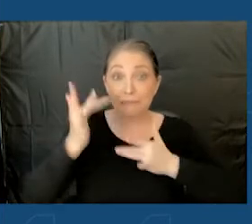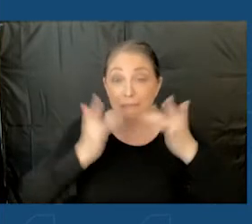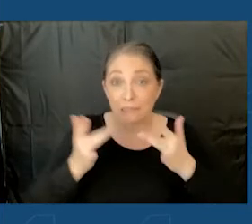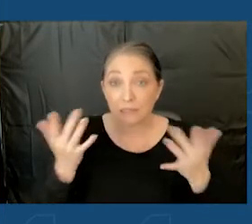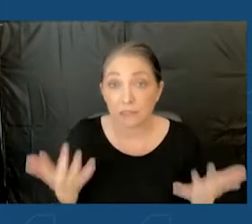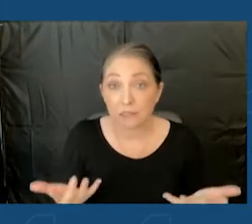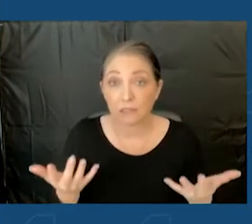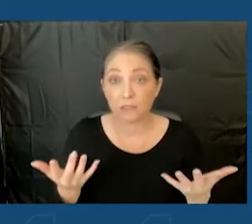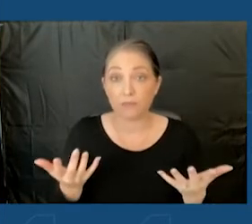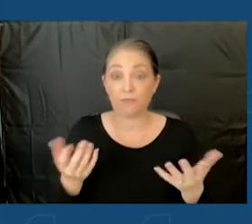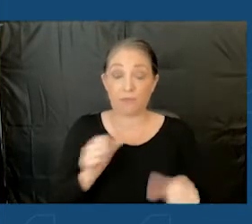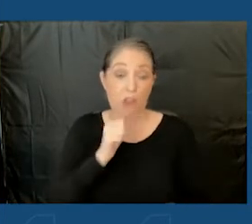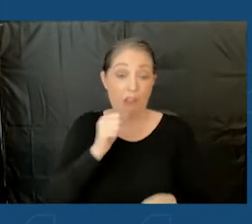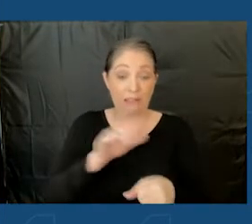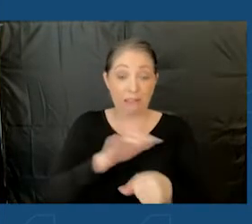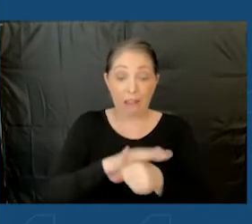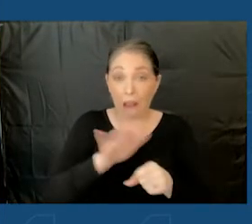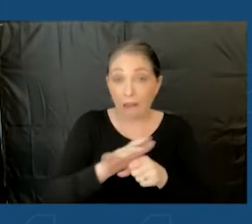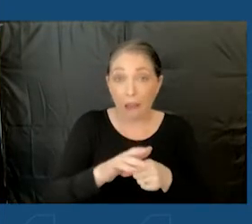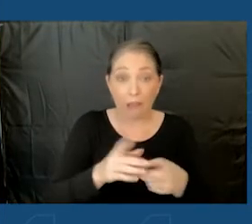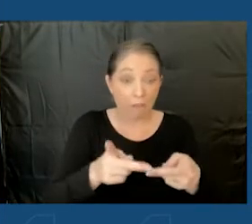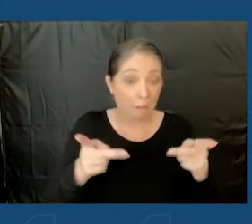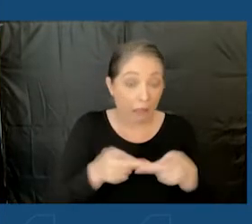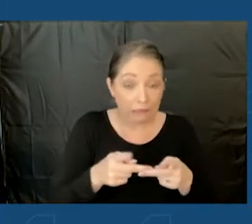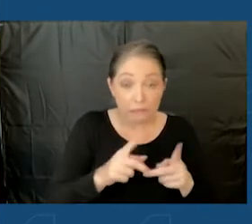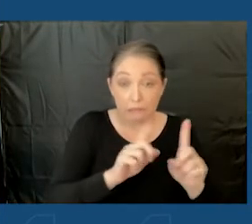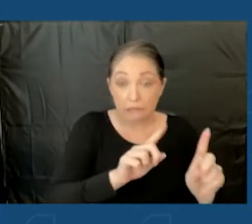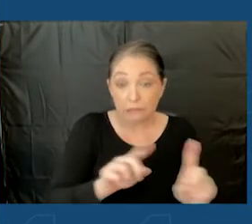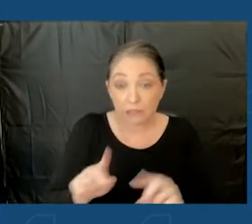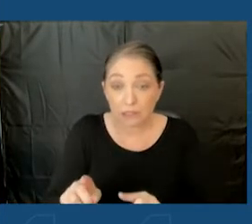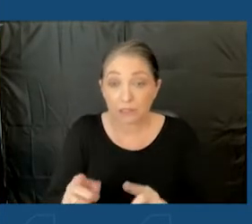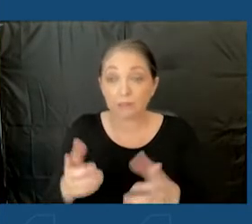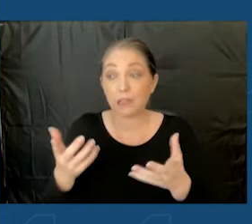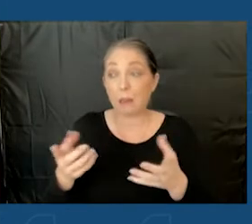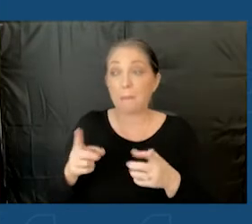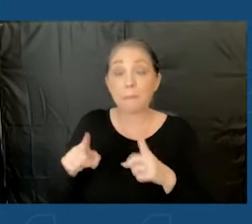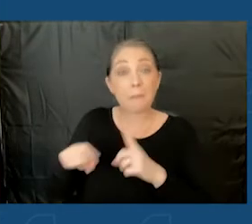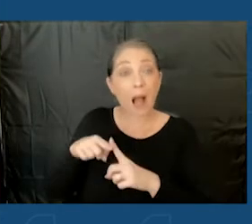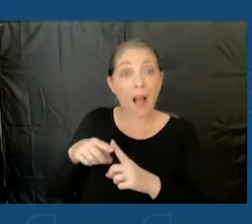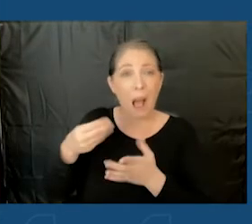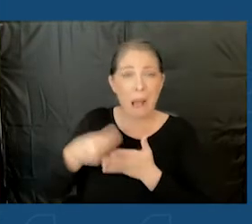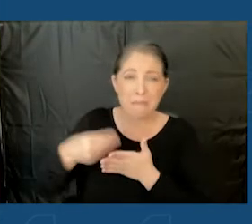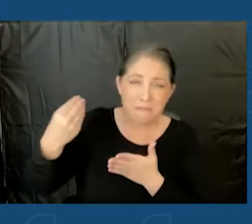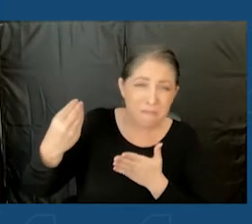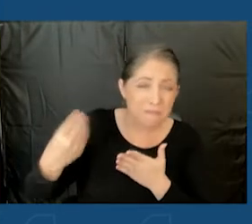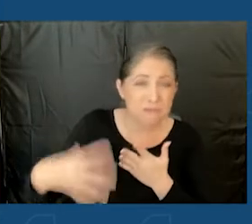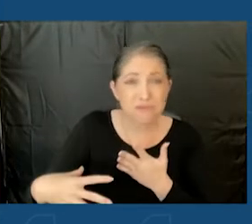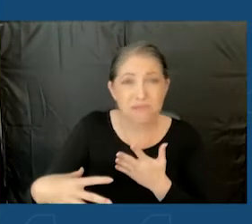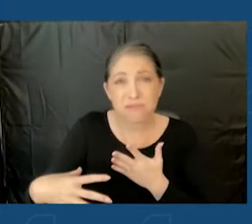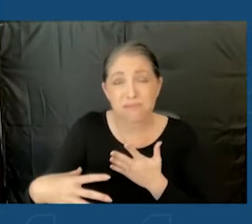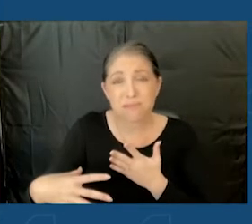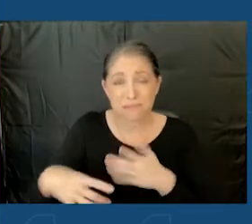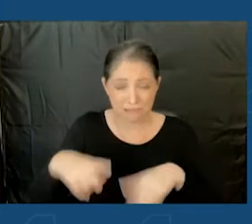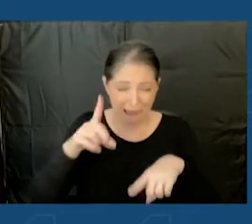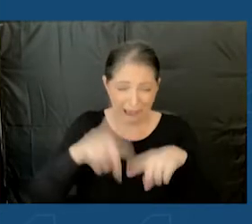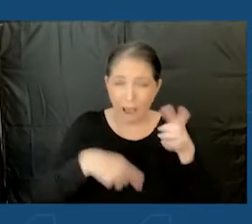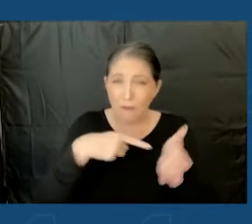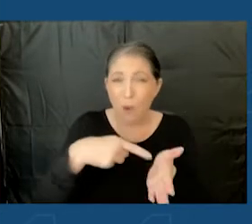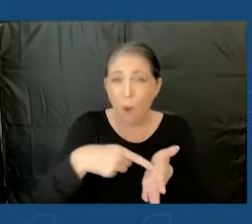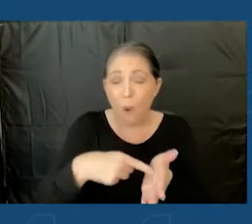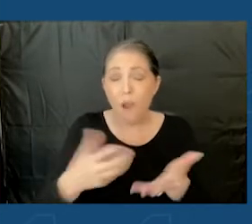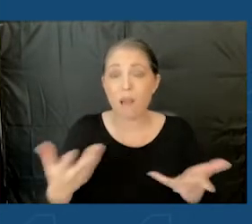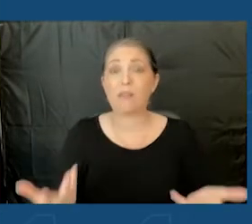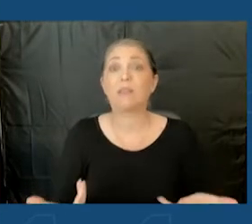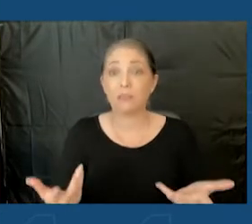they're just too expensive. They're out of reach for everyday New Yorkers. So the dual crisis of availability and affordability is